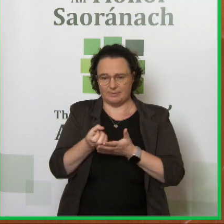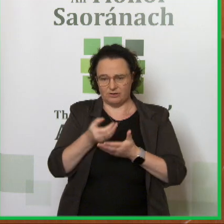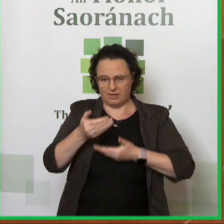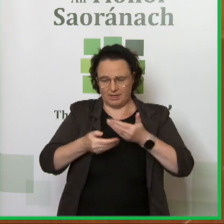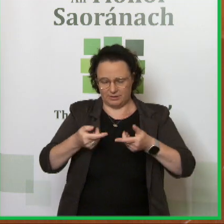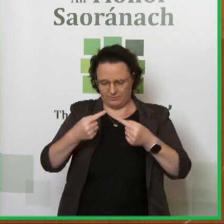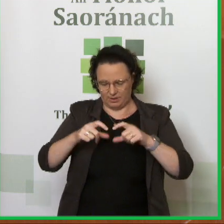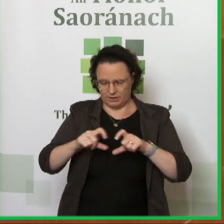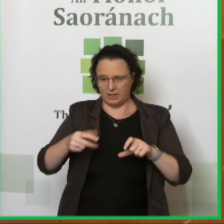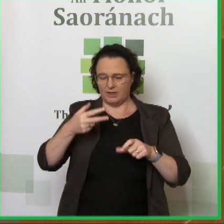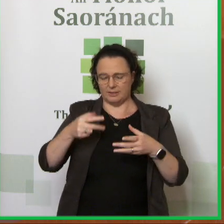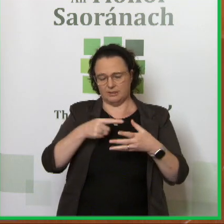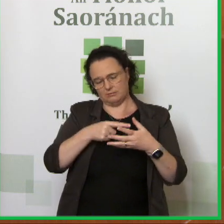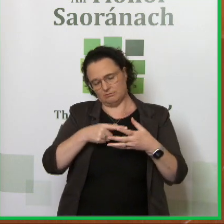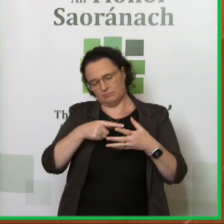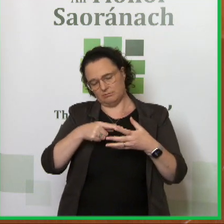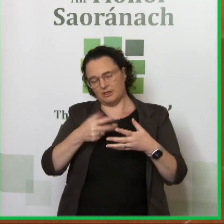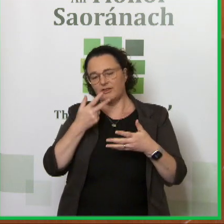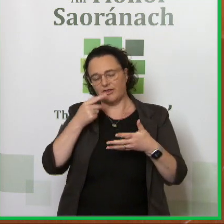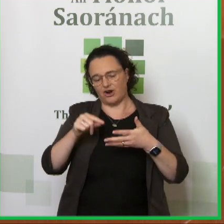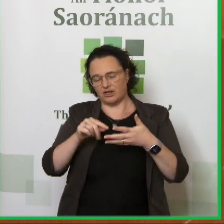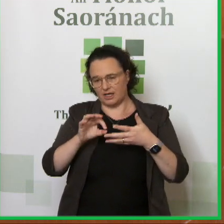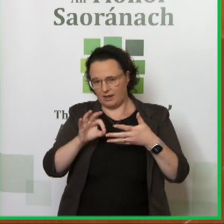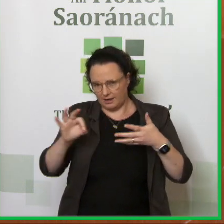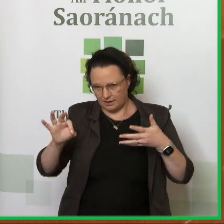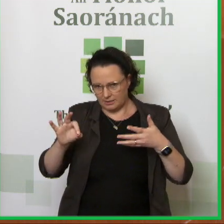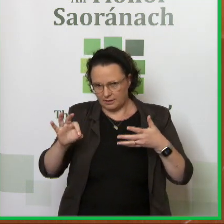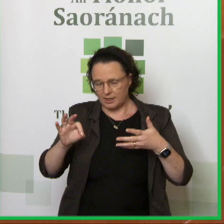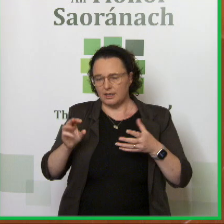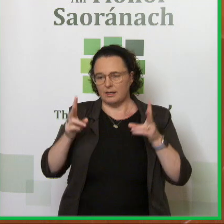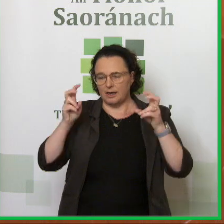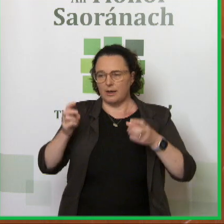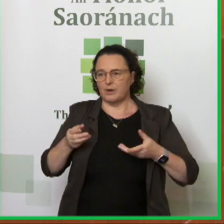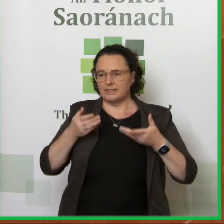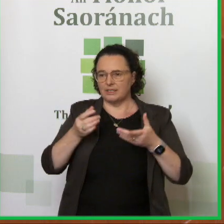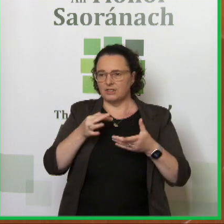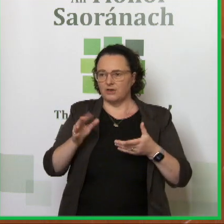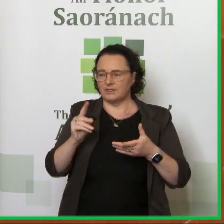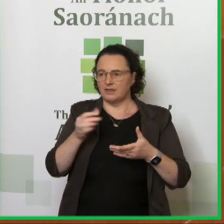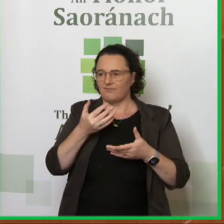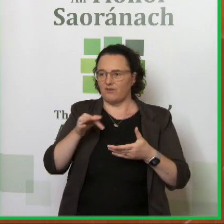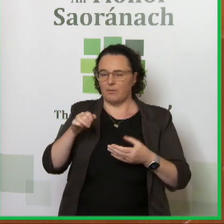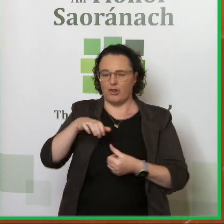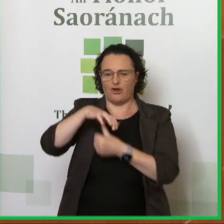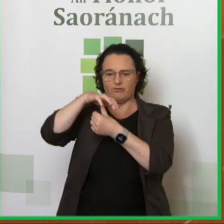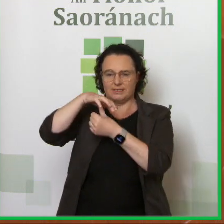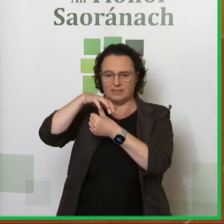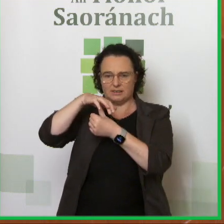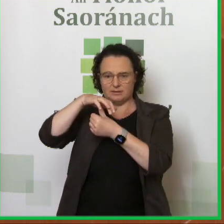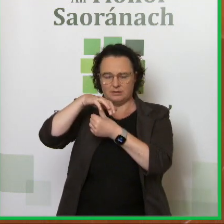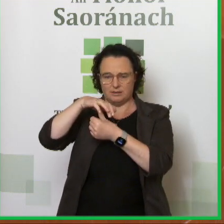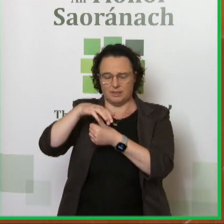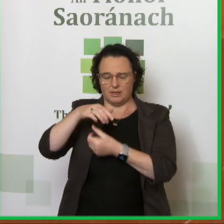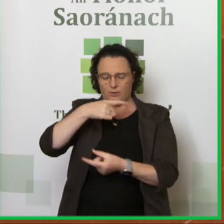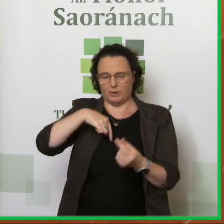the 3rd line, where it says, on the presentation of data from authorities, so we're on the 3rd line there, we